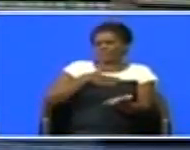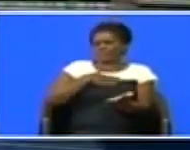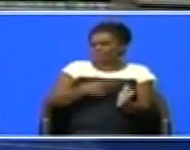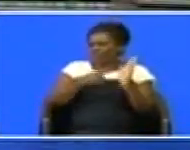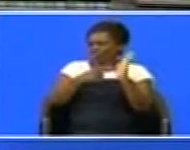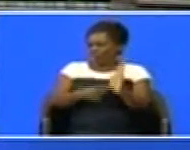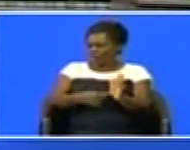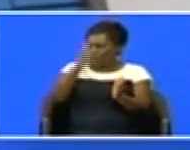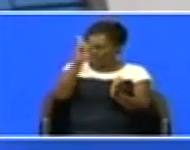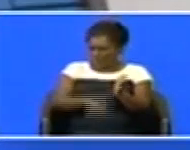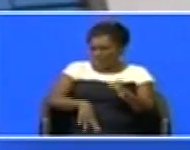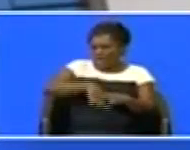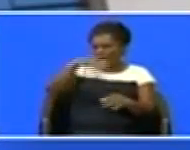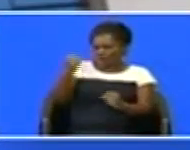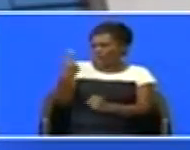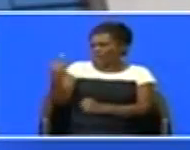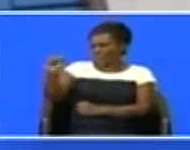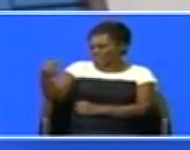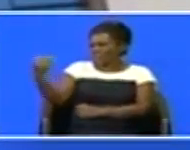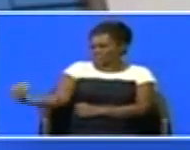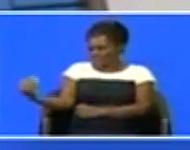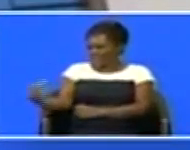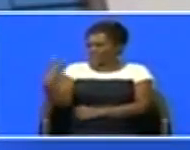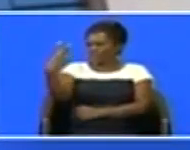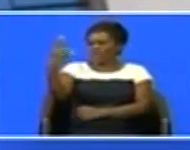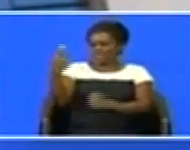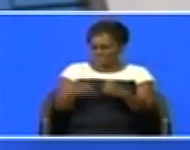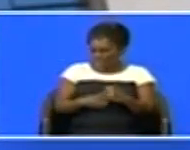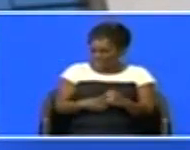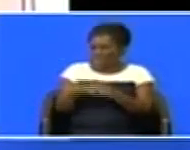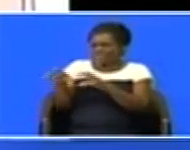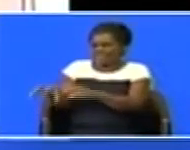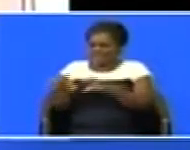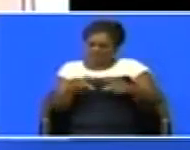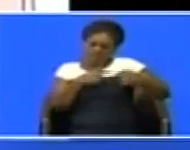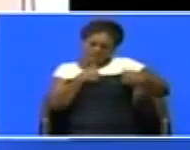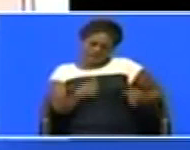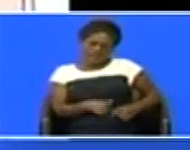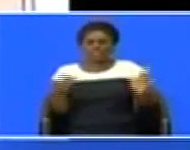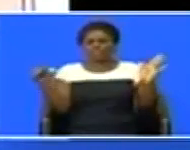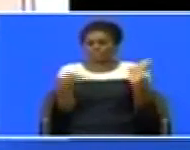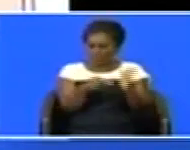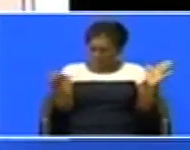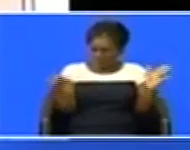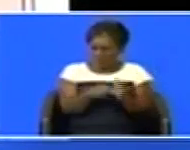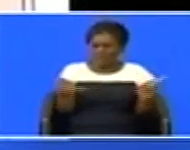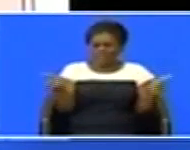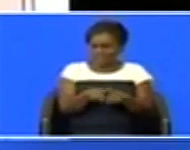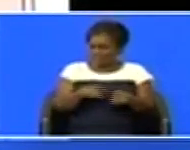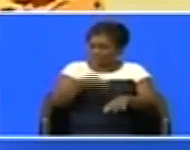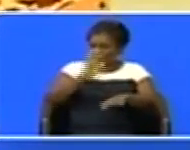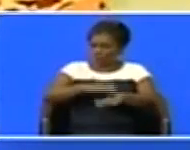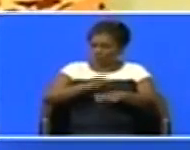Statistics indicate that out of every 1,000 children, up to 27 suffer from heart diseases. And what may come as great news